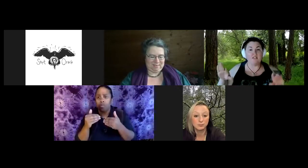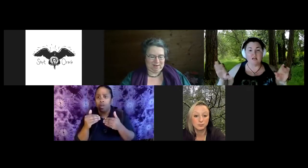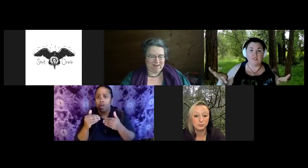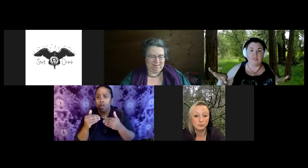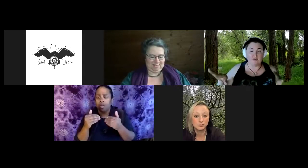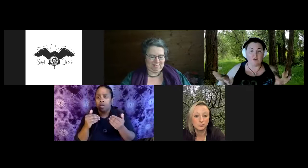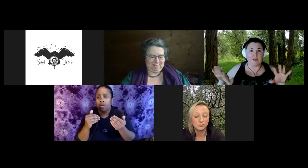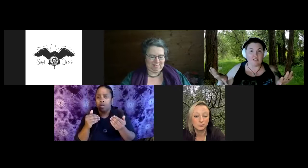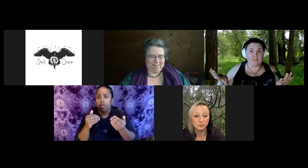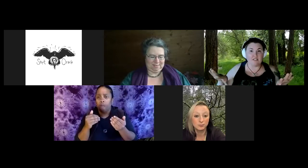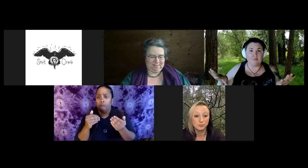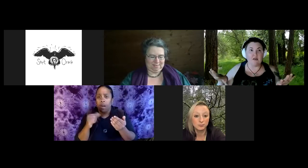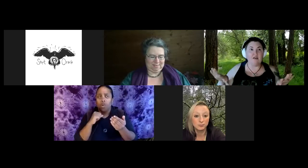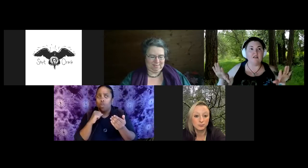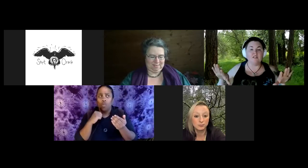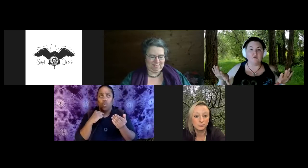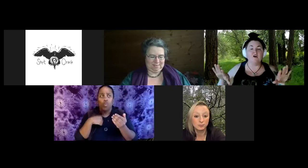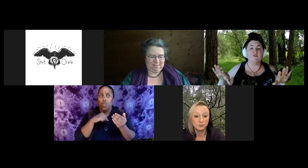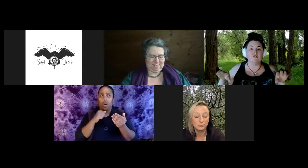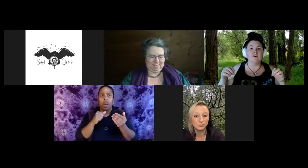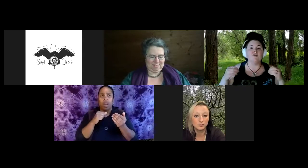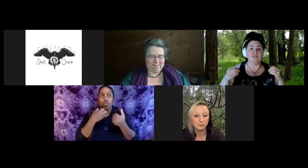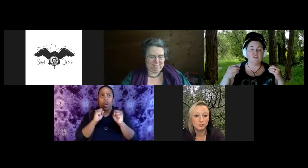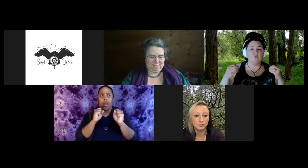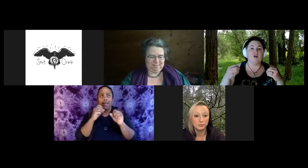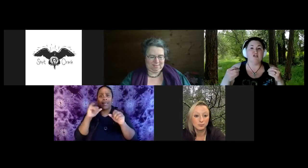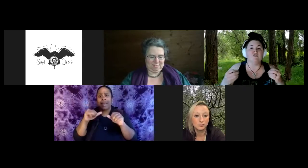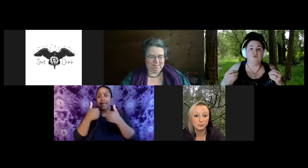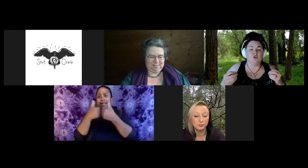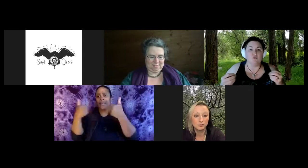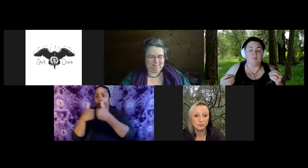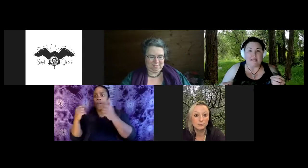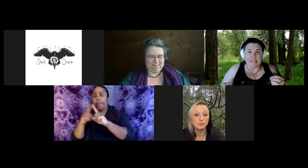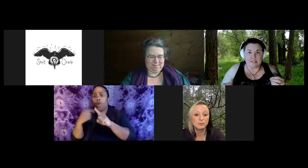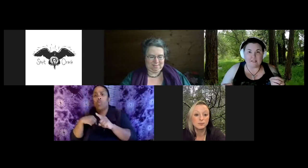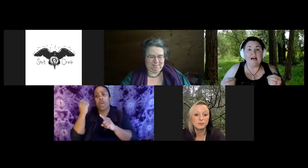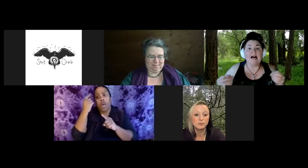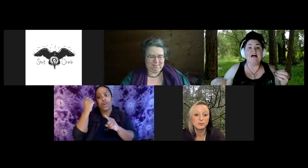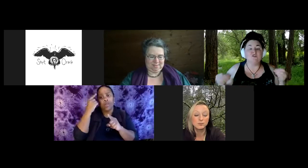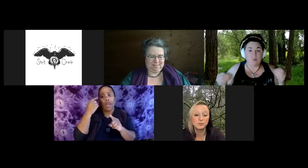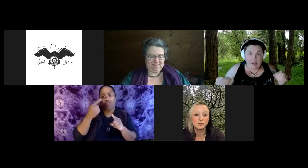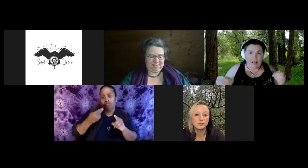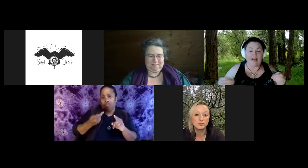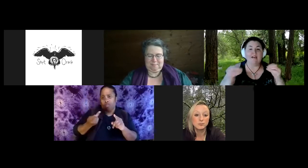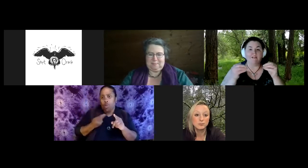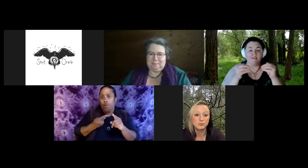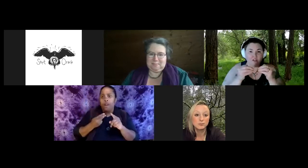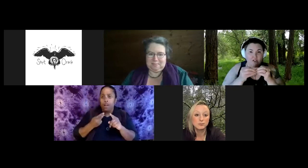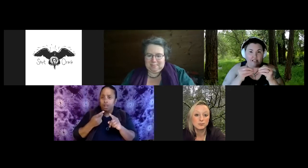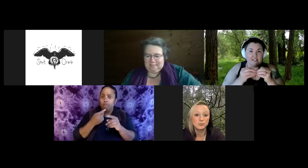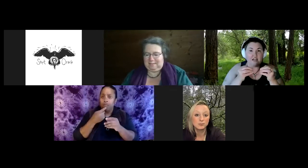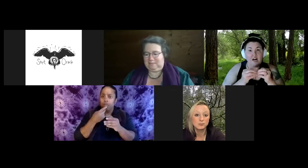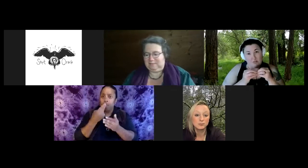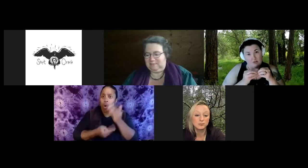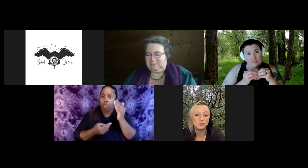rooms. that's And great. it's not that we're trying to stay separate, it's that we also understand that we're individual human beings as well